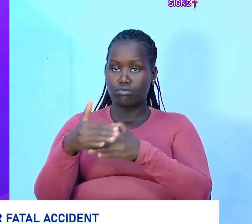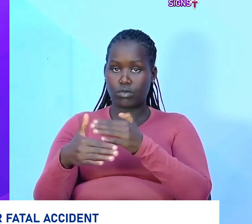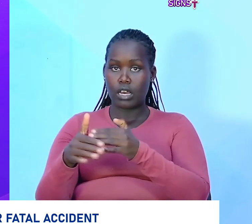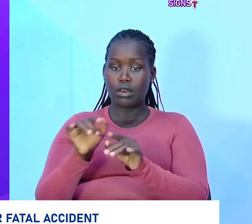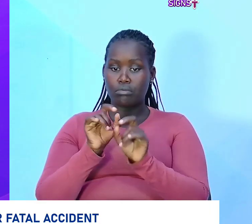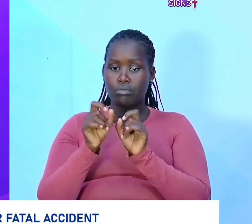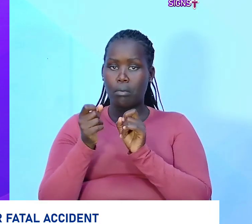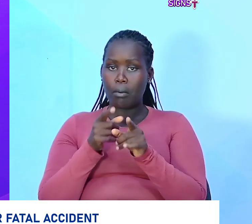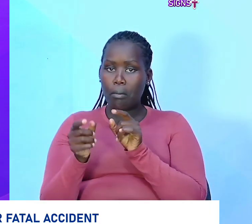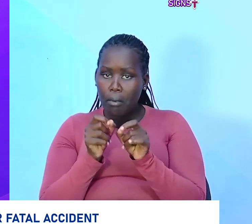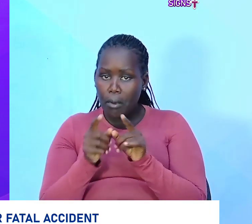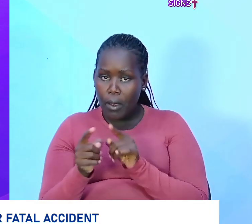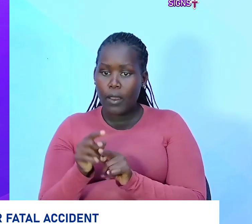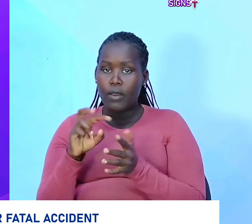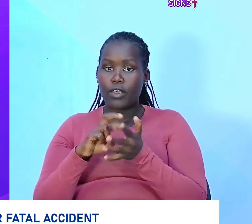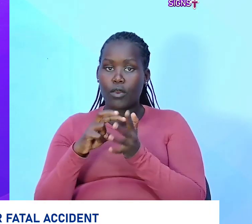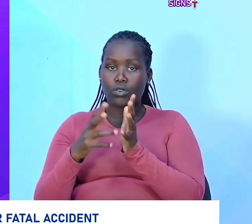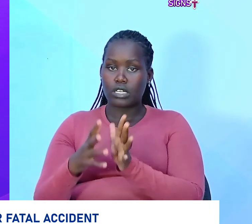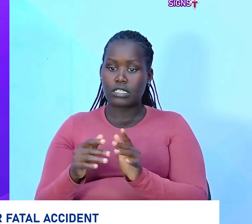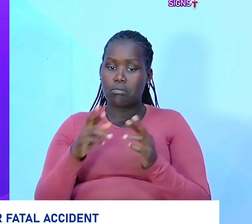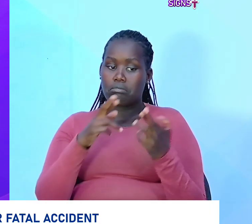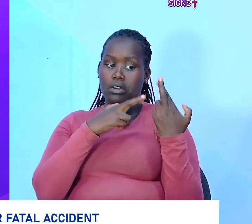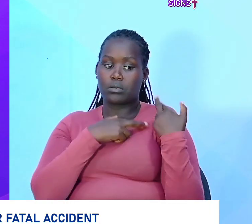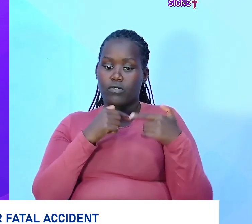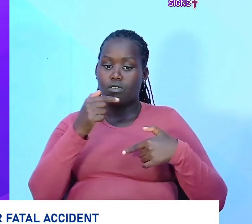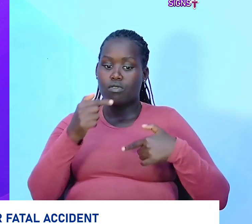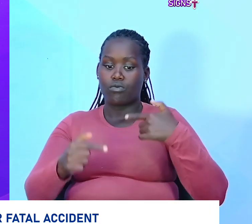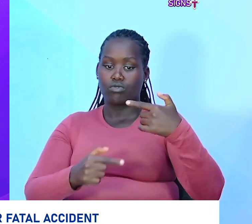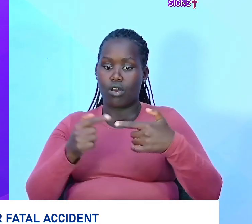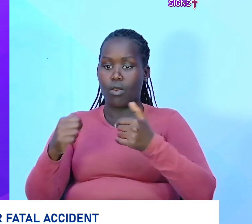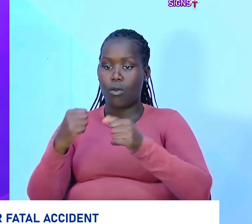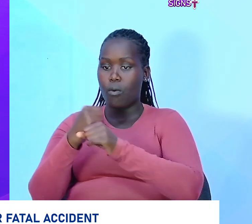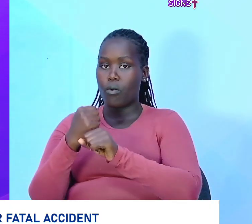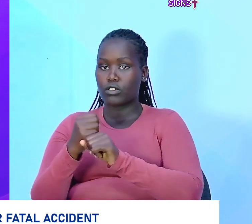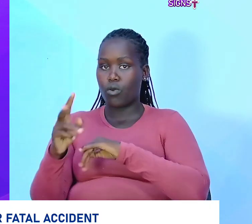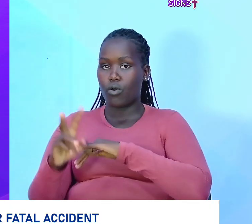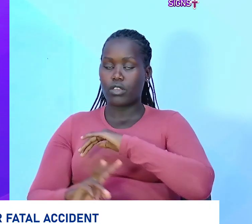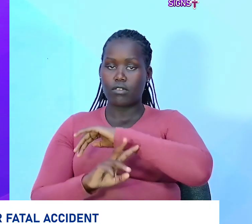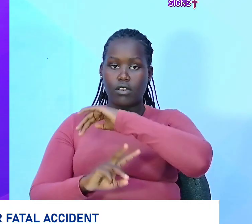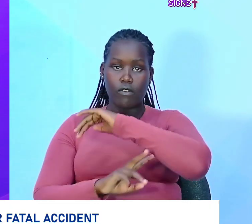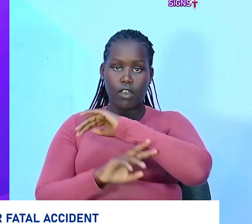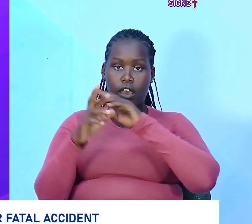the contractor responsible for the ongoing works on the Chavakali-Kapsabet route.